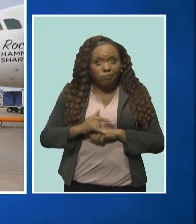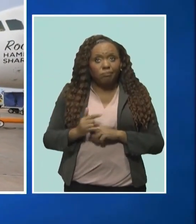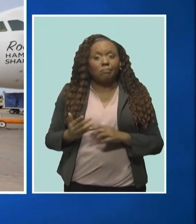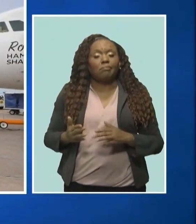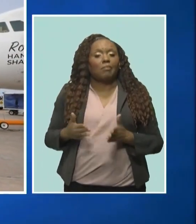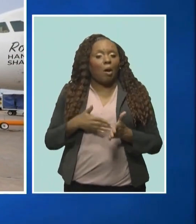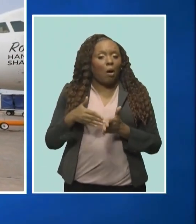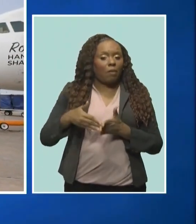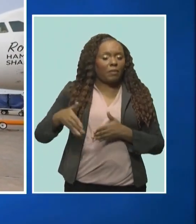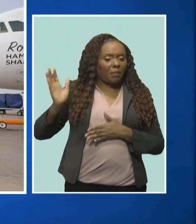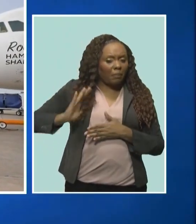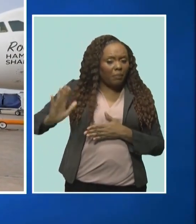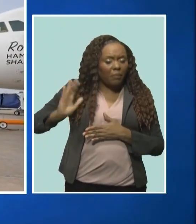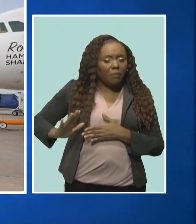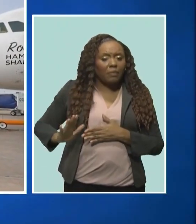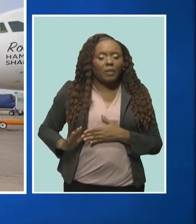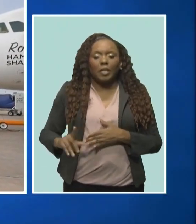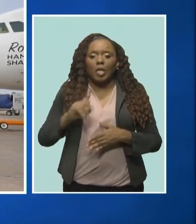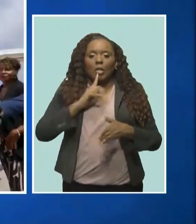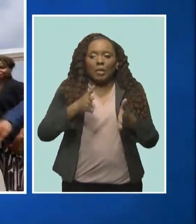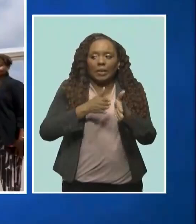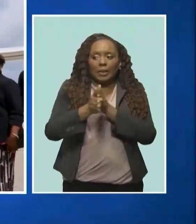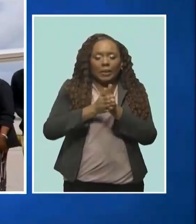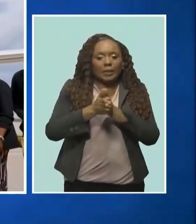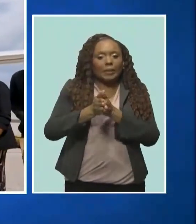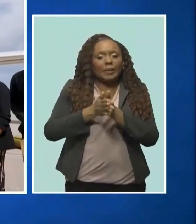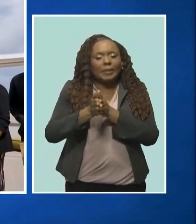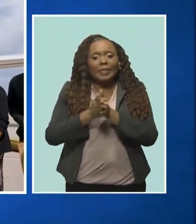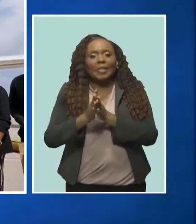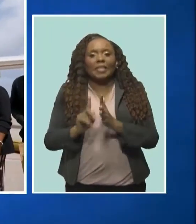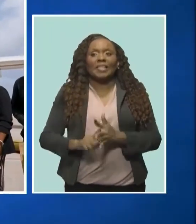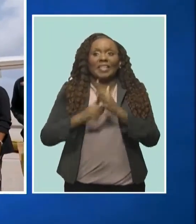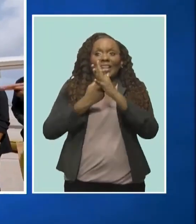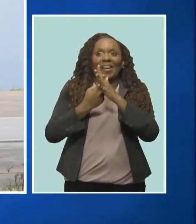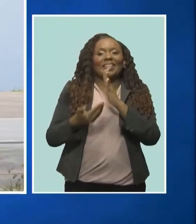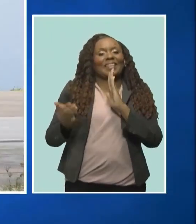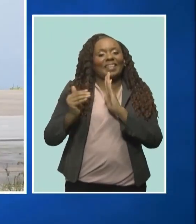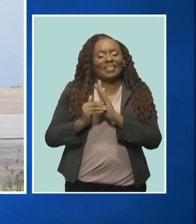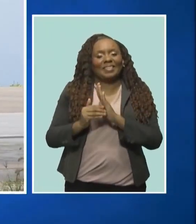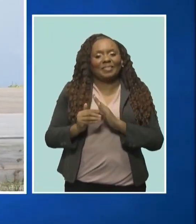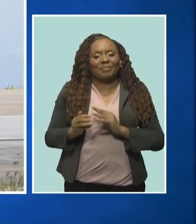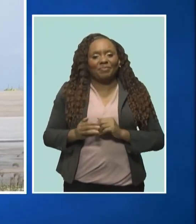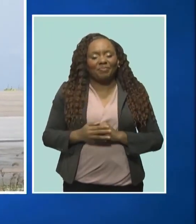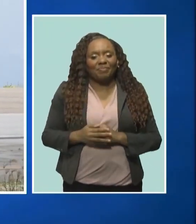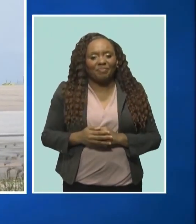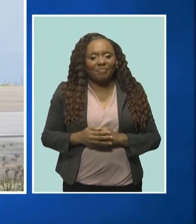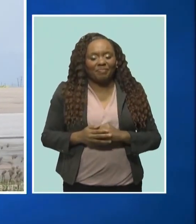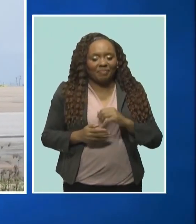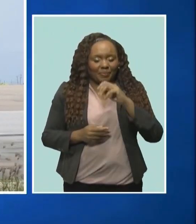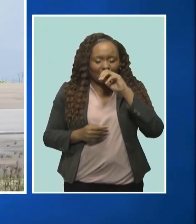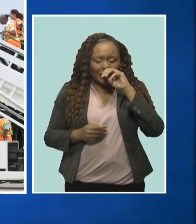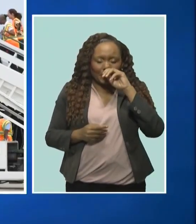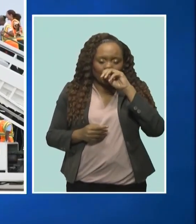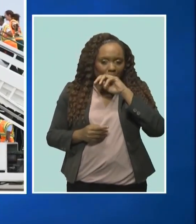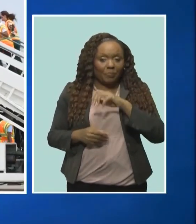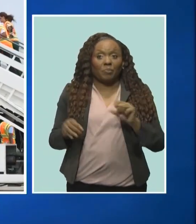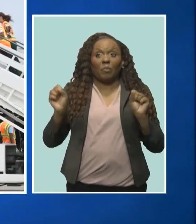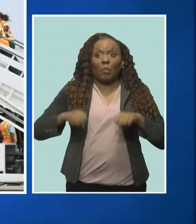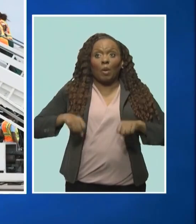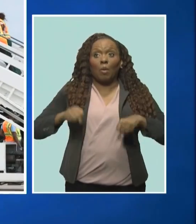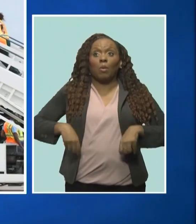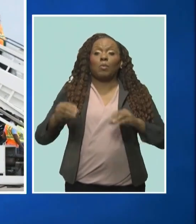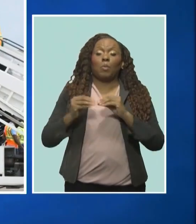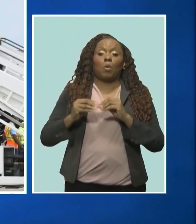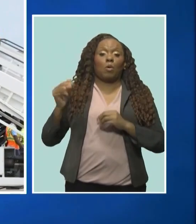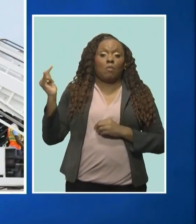and Barbados, and we're really looking forward to have that traffic again. And he says there's a possibility even more flights